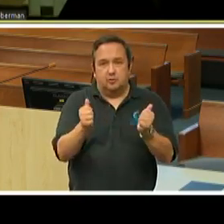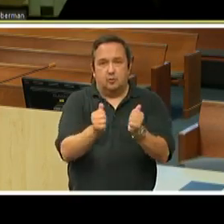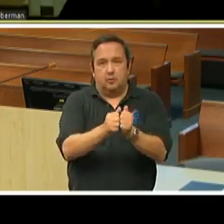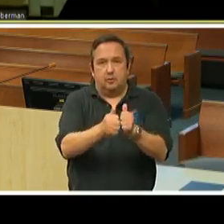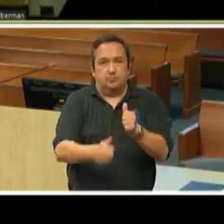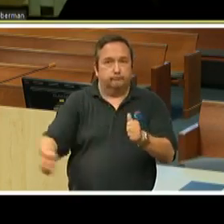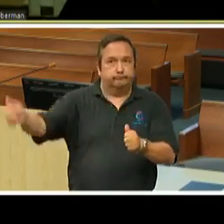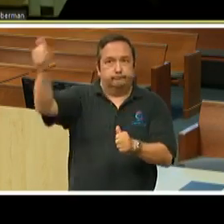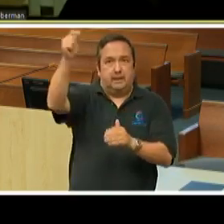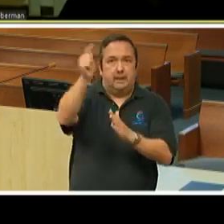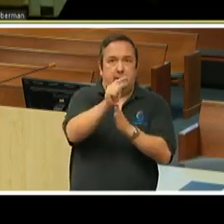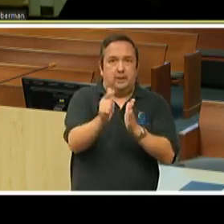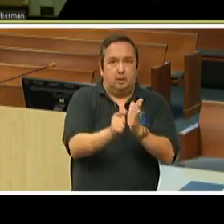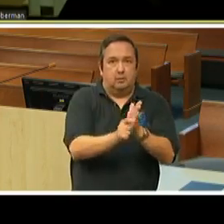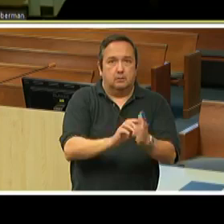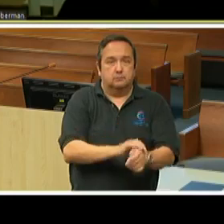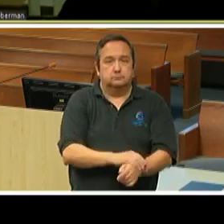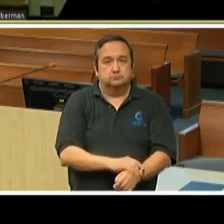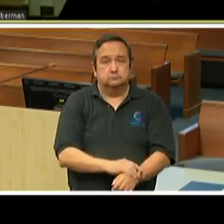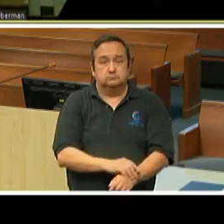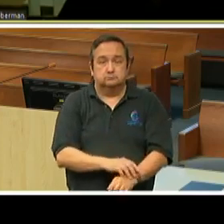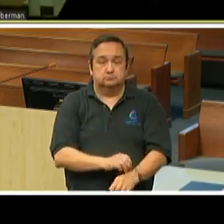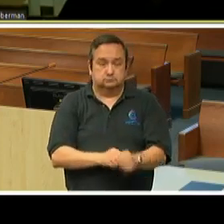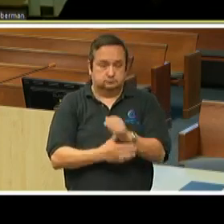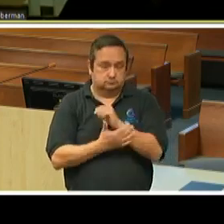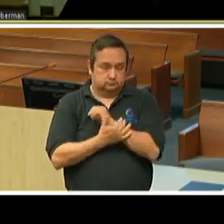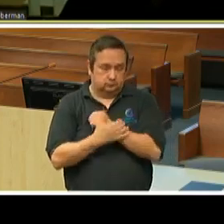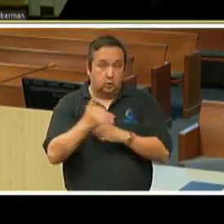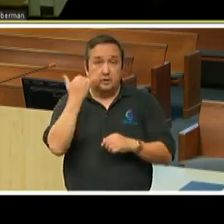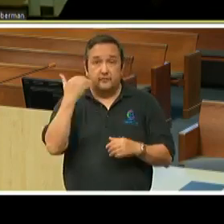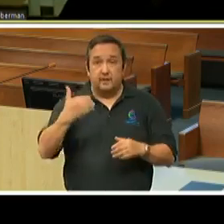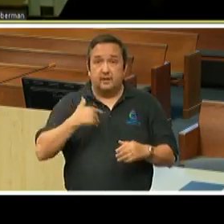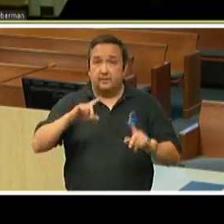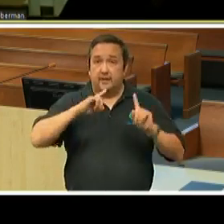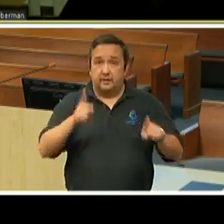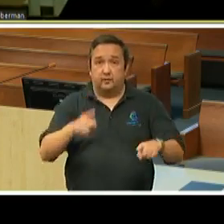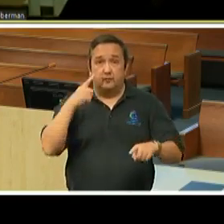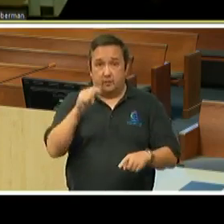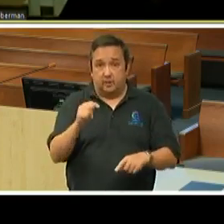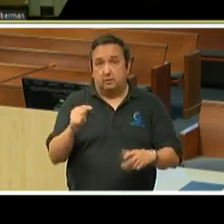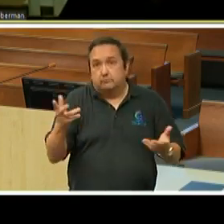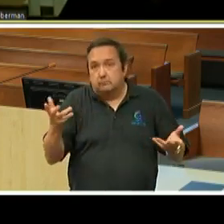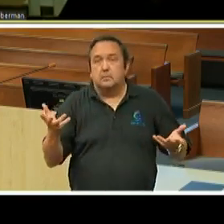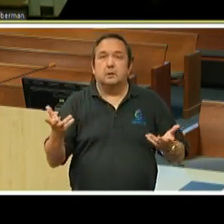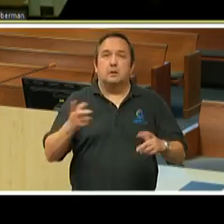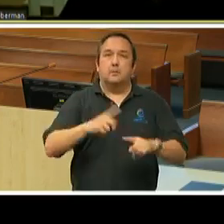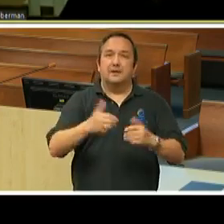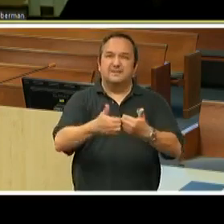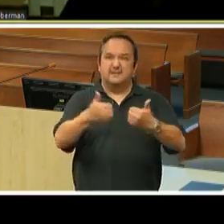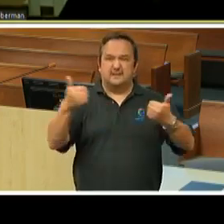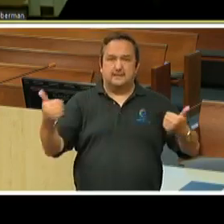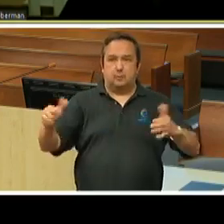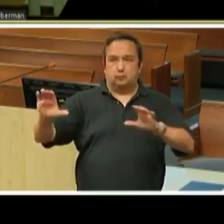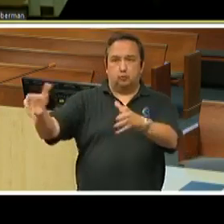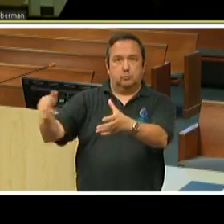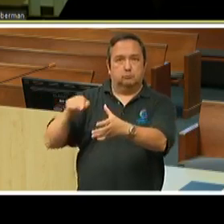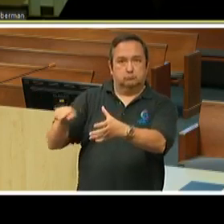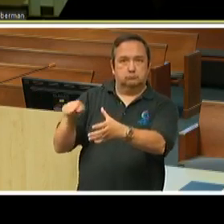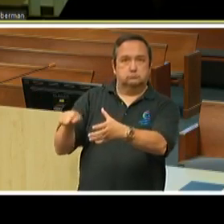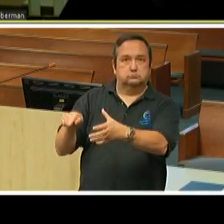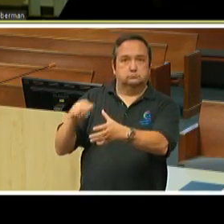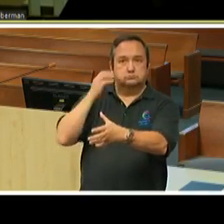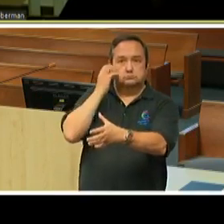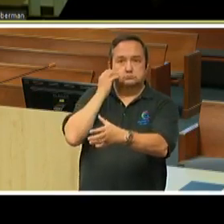of legal. And I don't know if they've looked into that or if they have an answer that they can give you. But being that it's a separate entity,